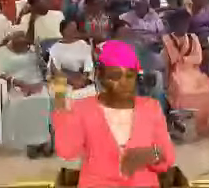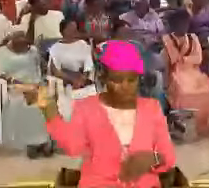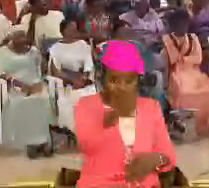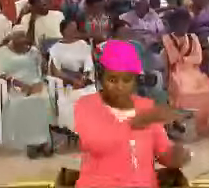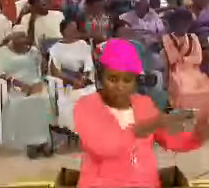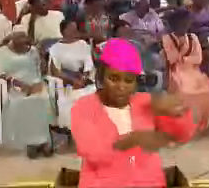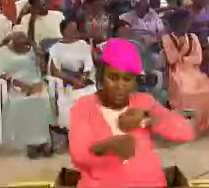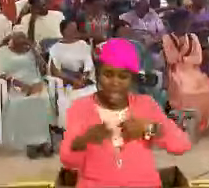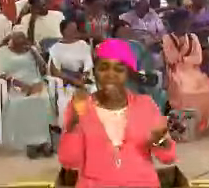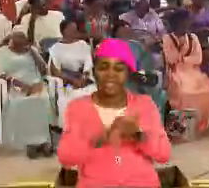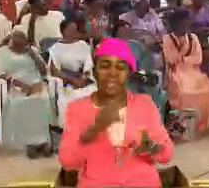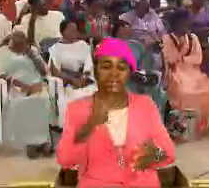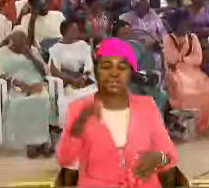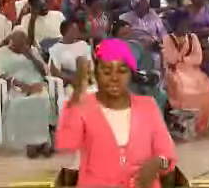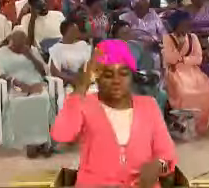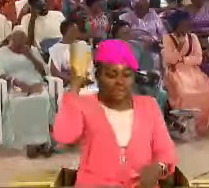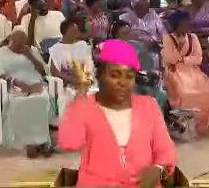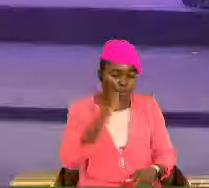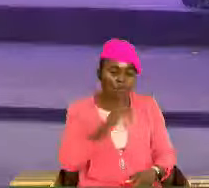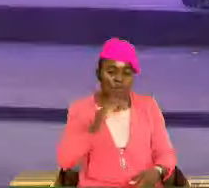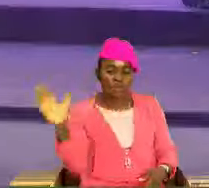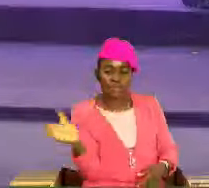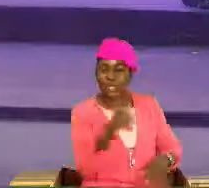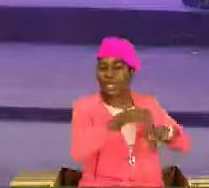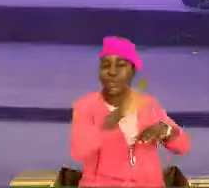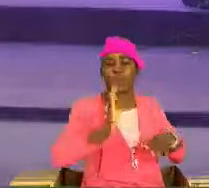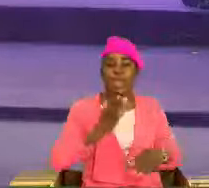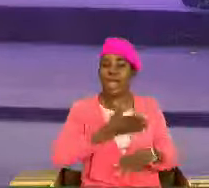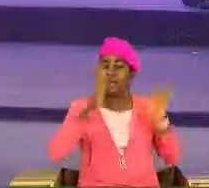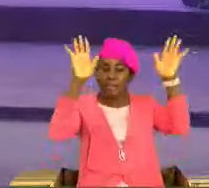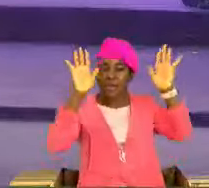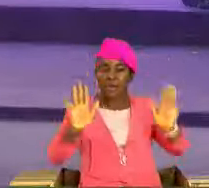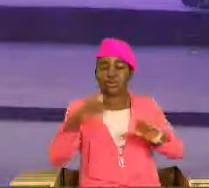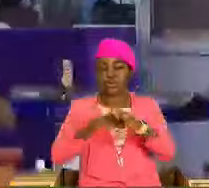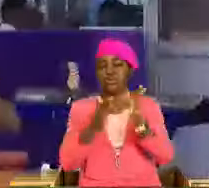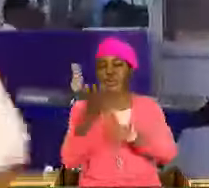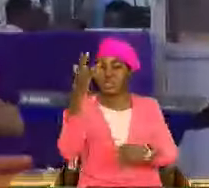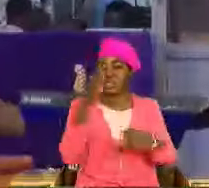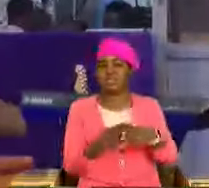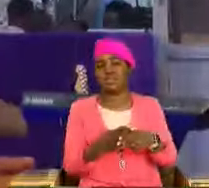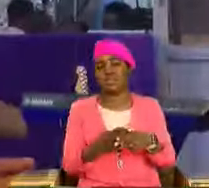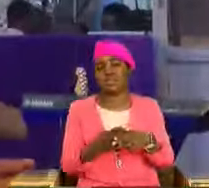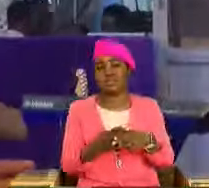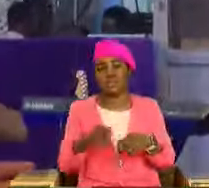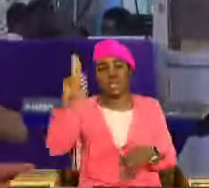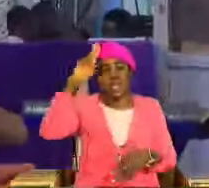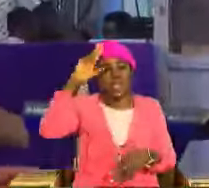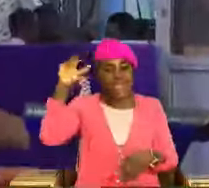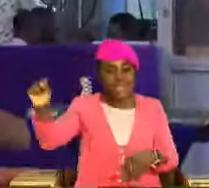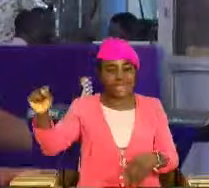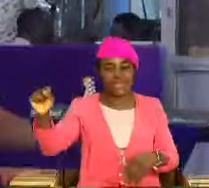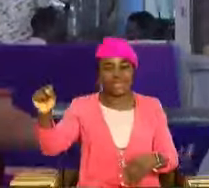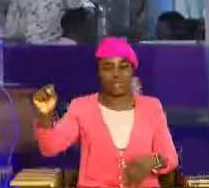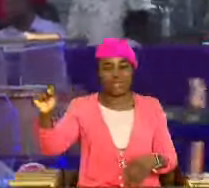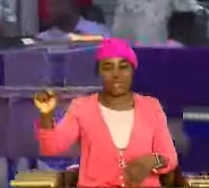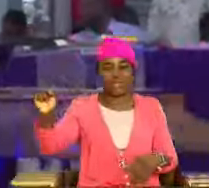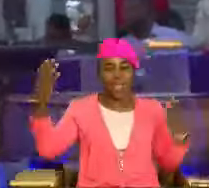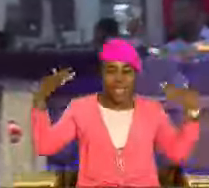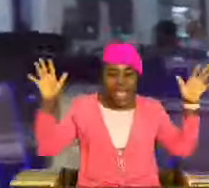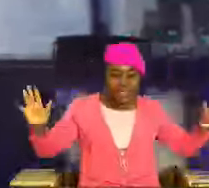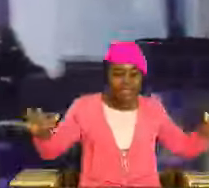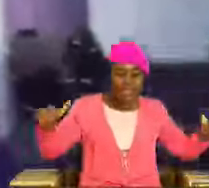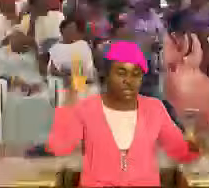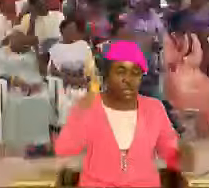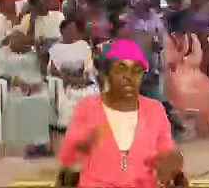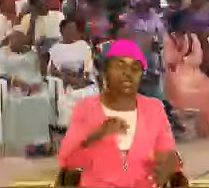of Jesus his agent despite their disguise will not trick us into losing our blessings in the